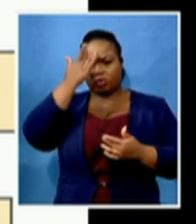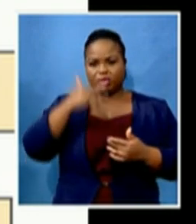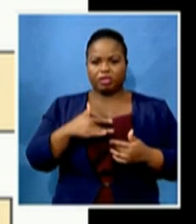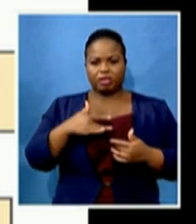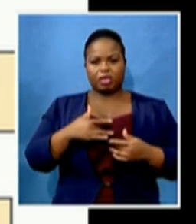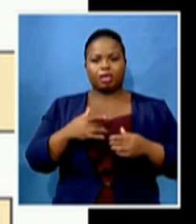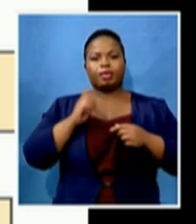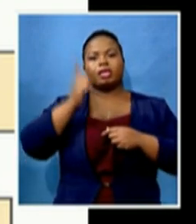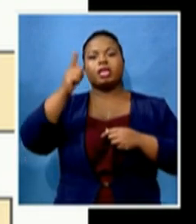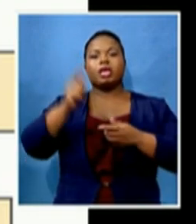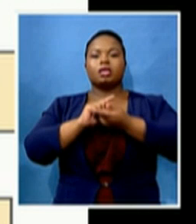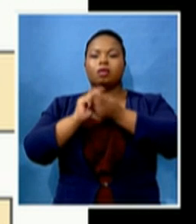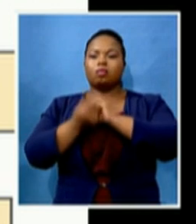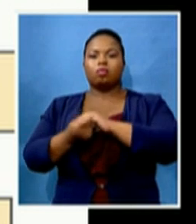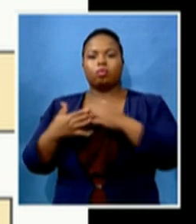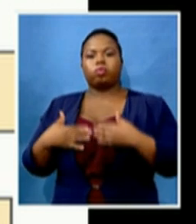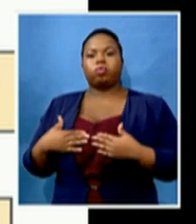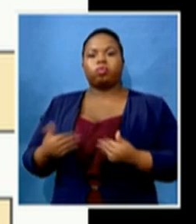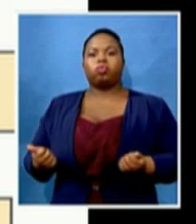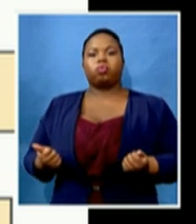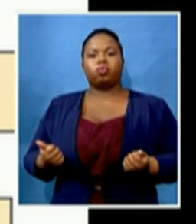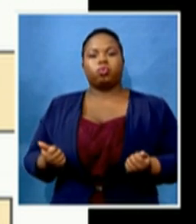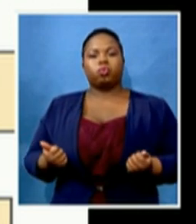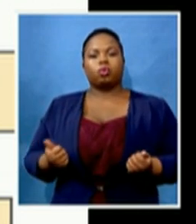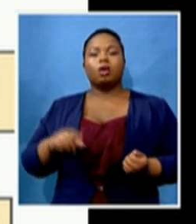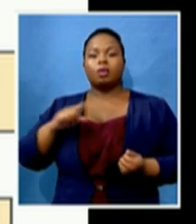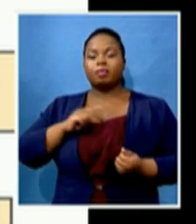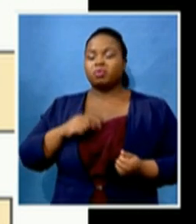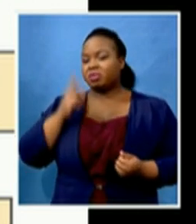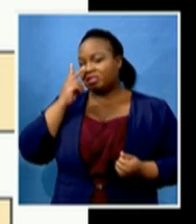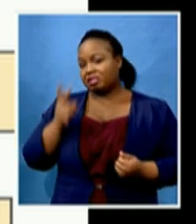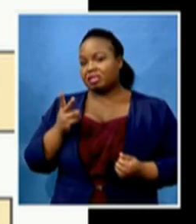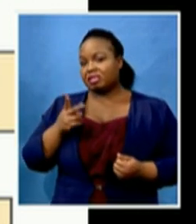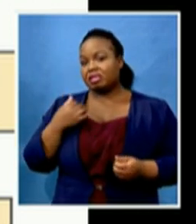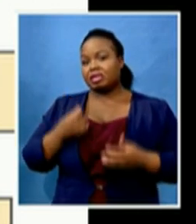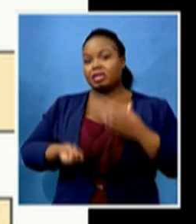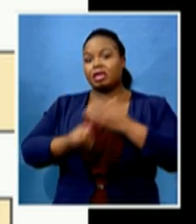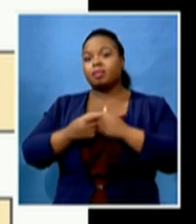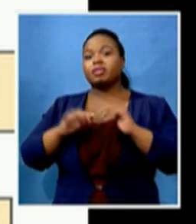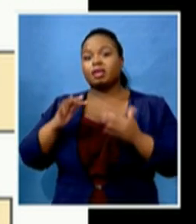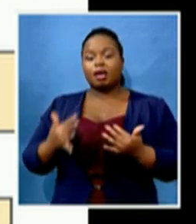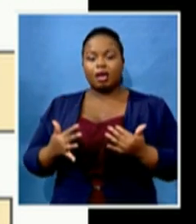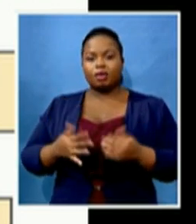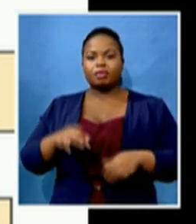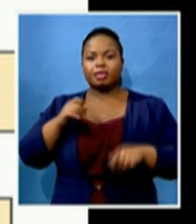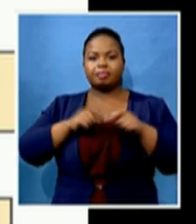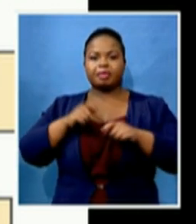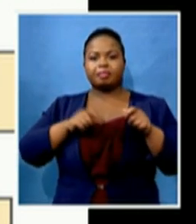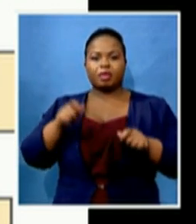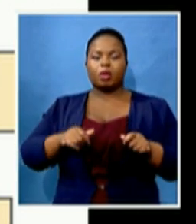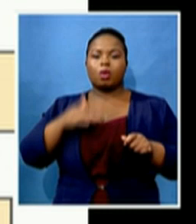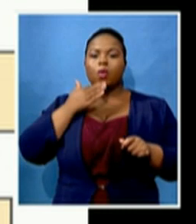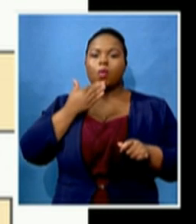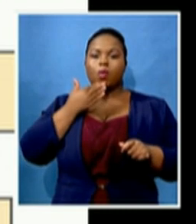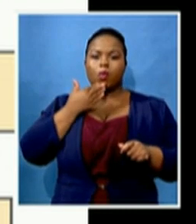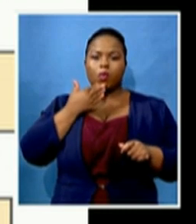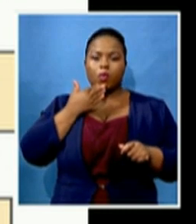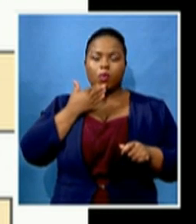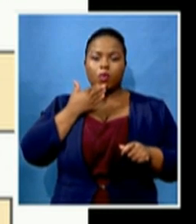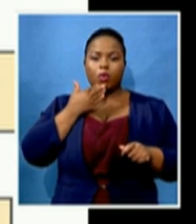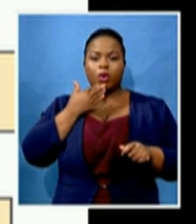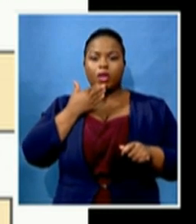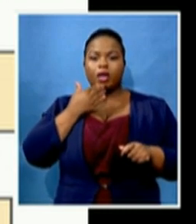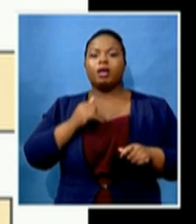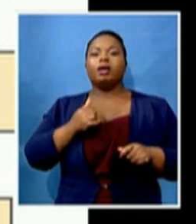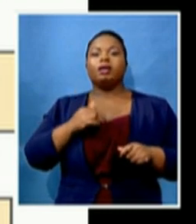observed dynamics, which means that the number of cases of people that are going through the healthcare system, and that leads